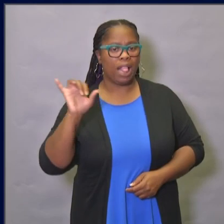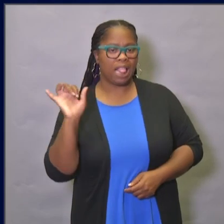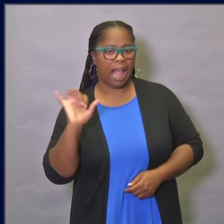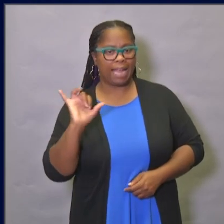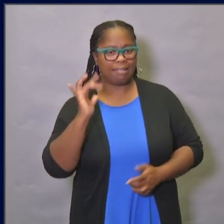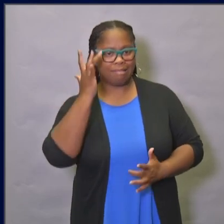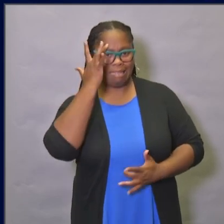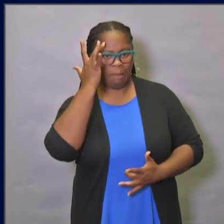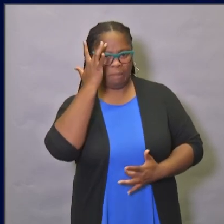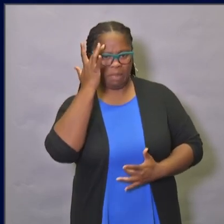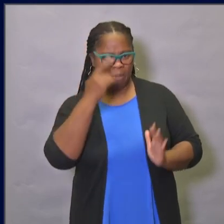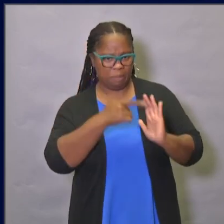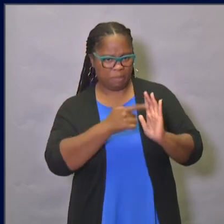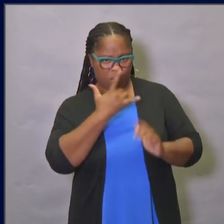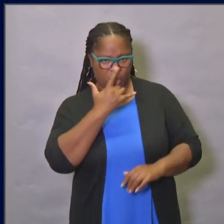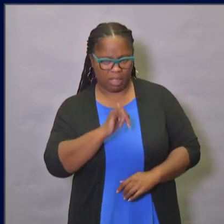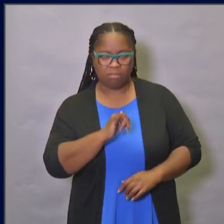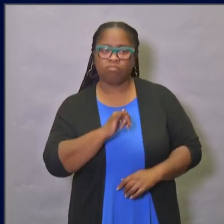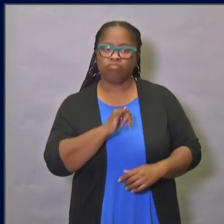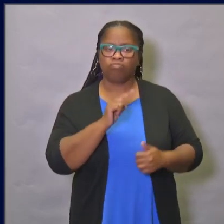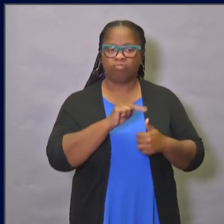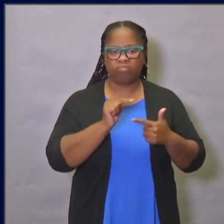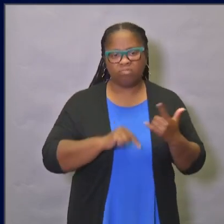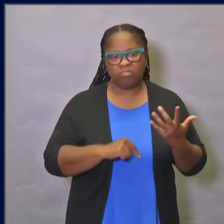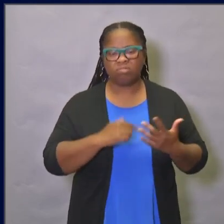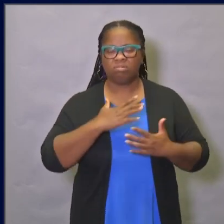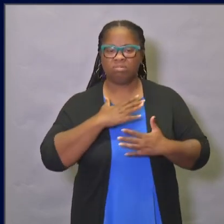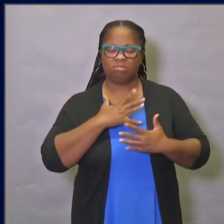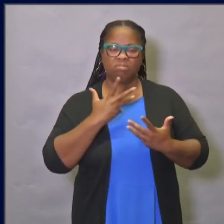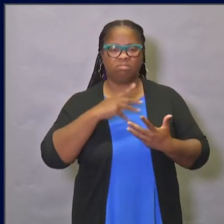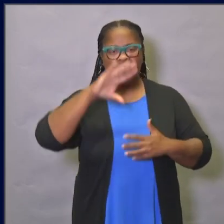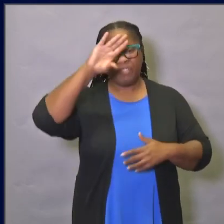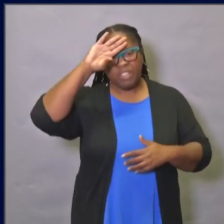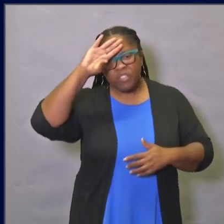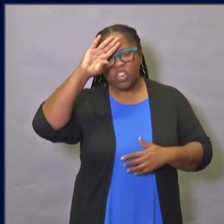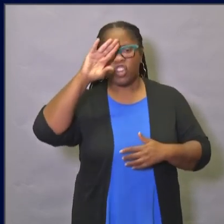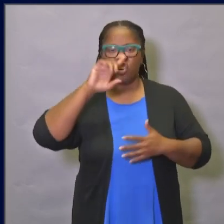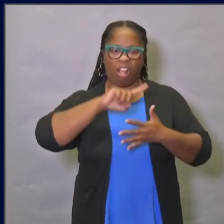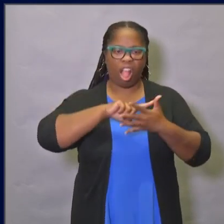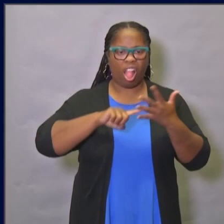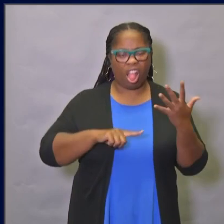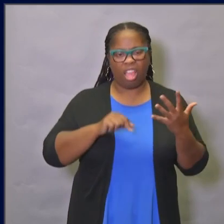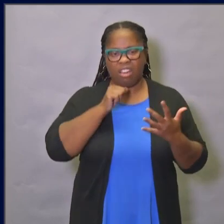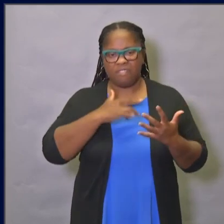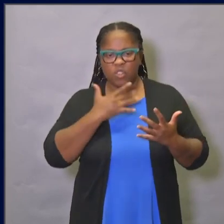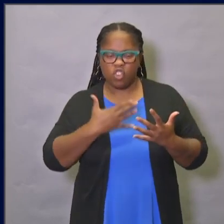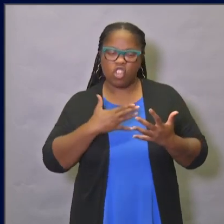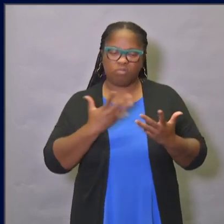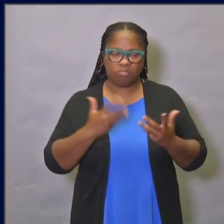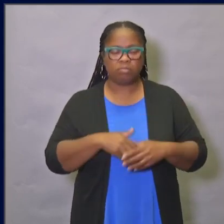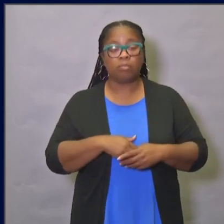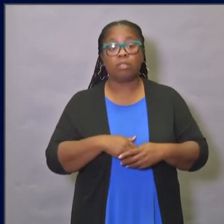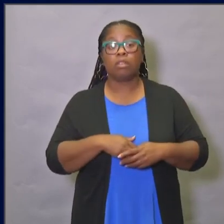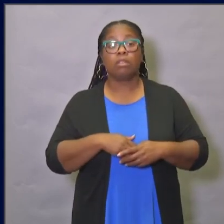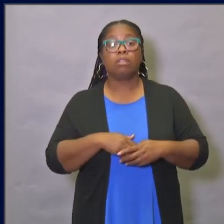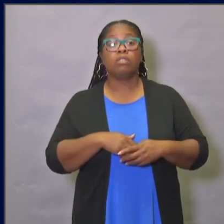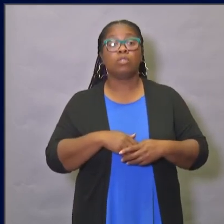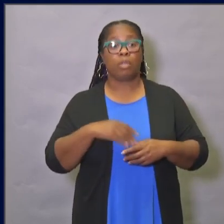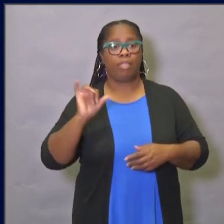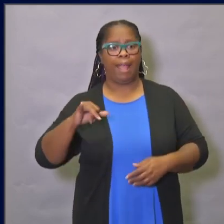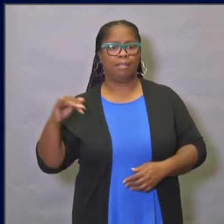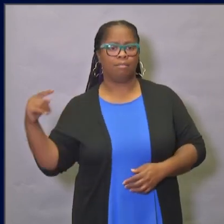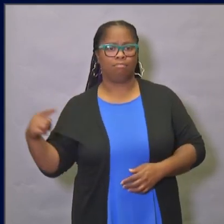see more towards my left, your right. And then those for COVID-19, which is the red